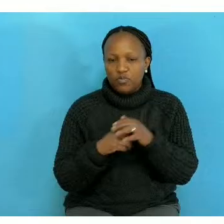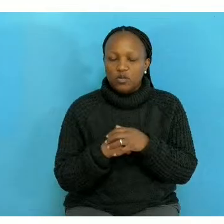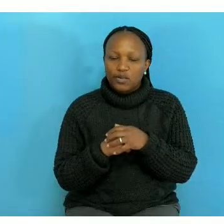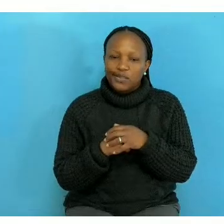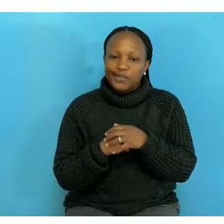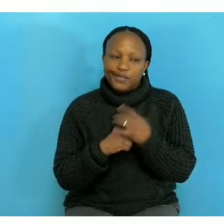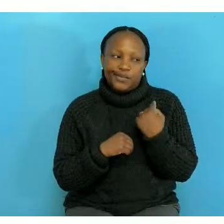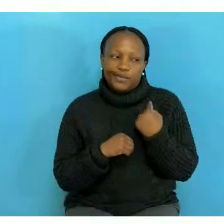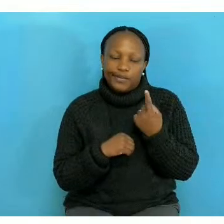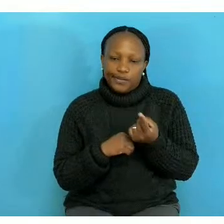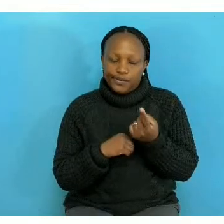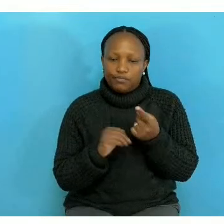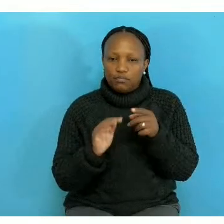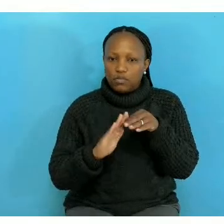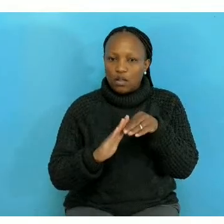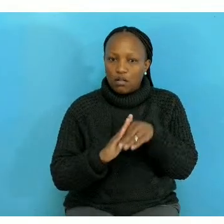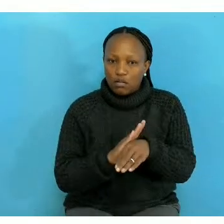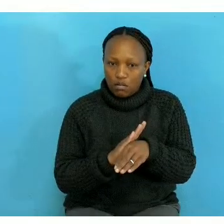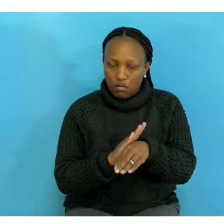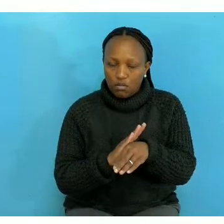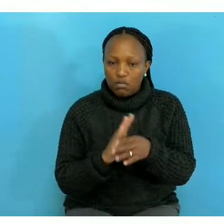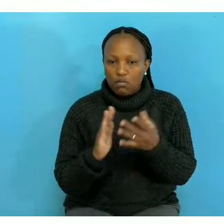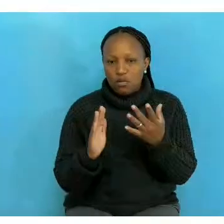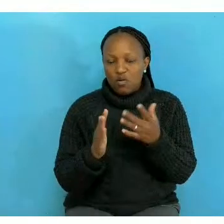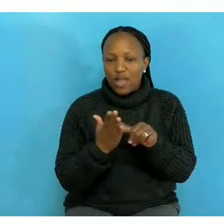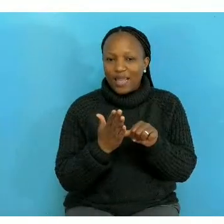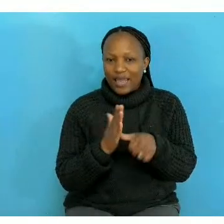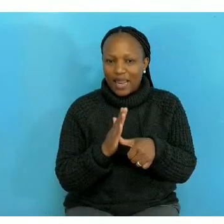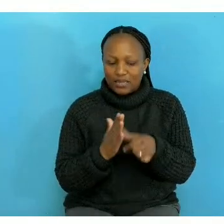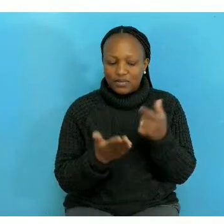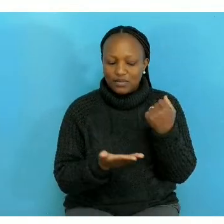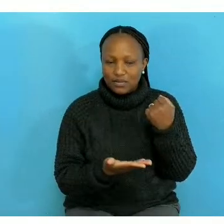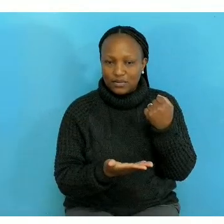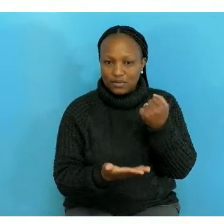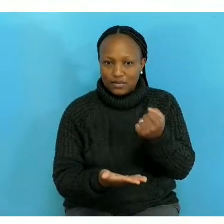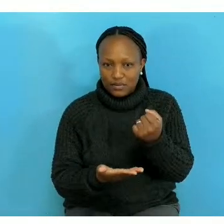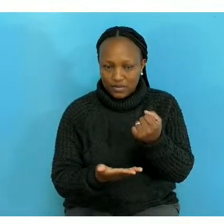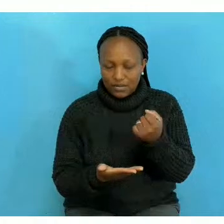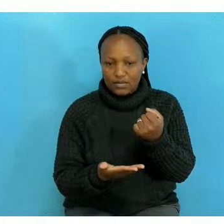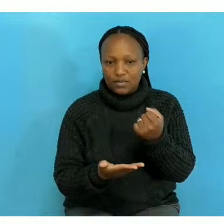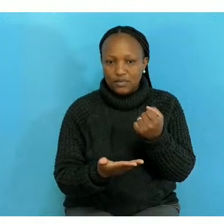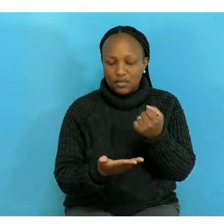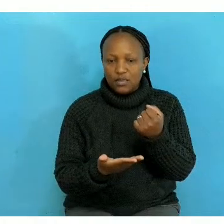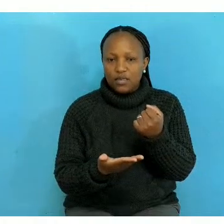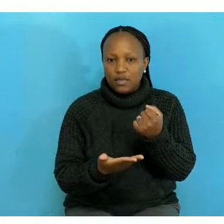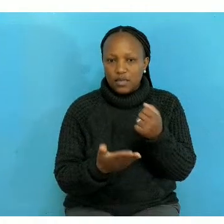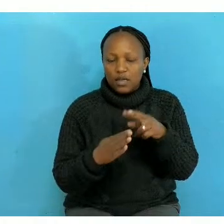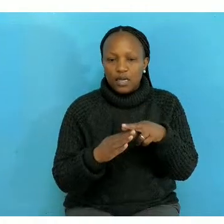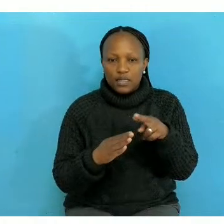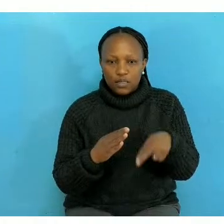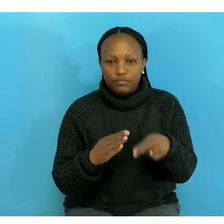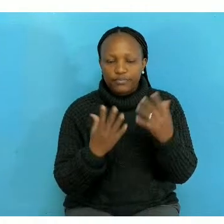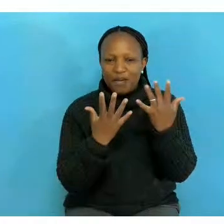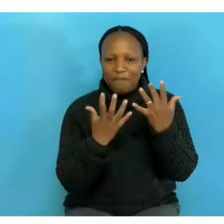downward trend in terms of the grants. This is as a result of the budget cuts that have been